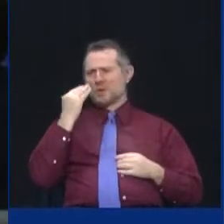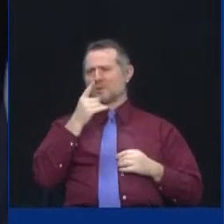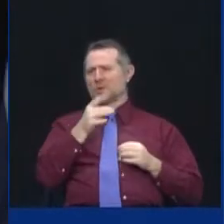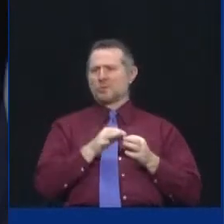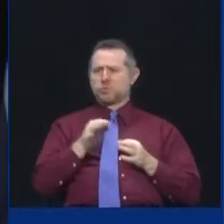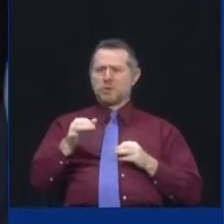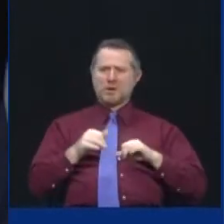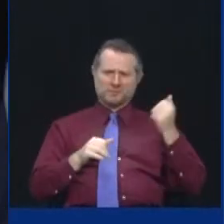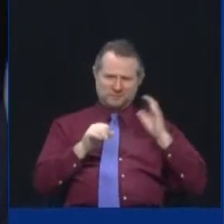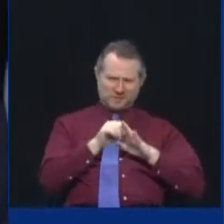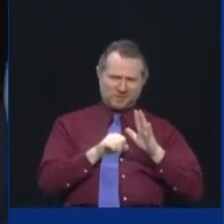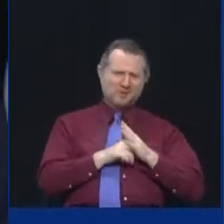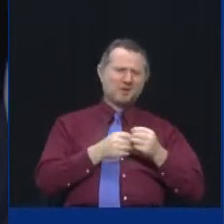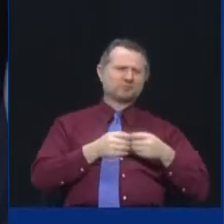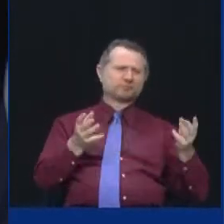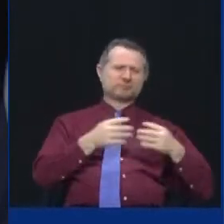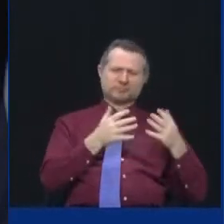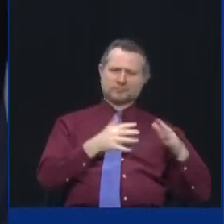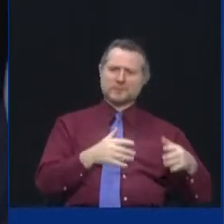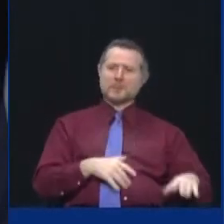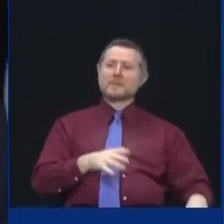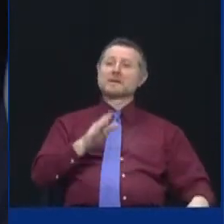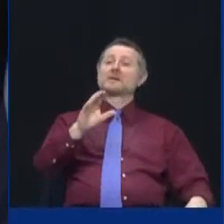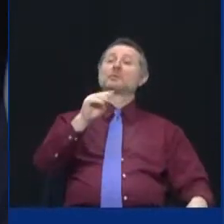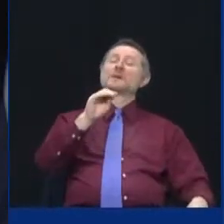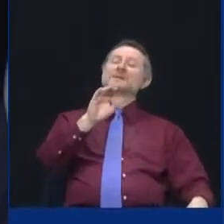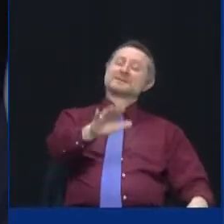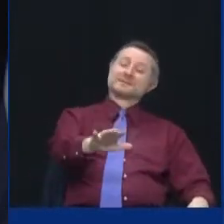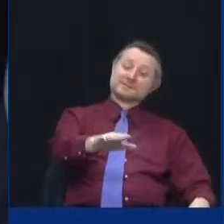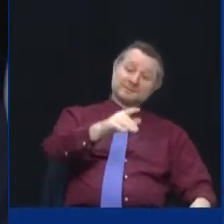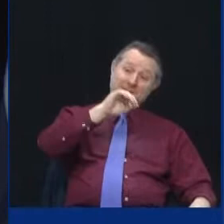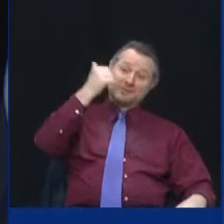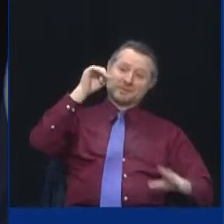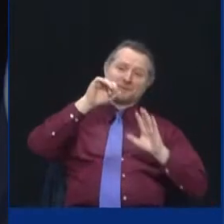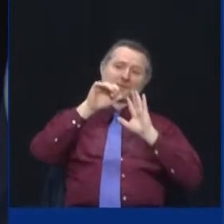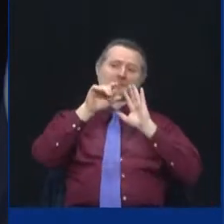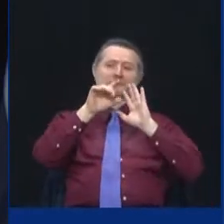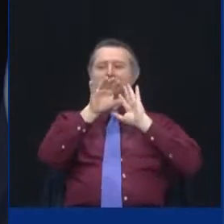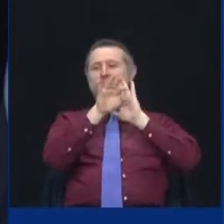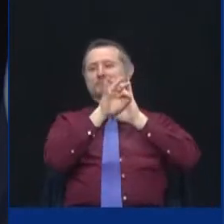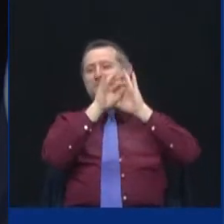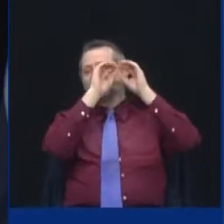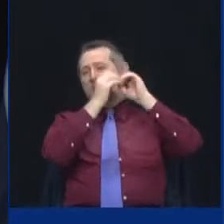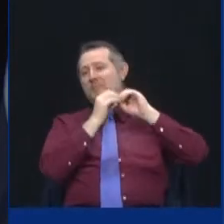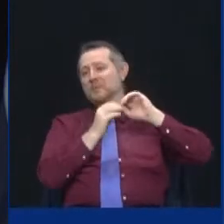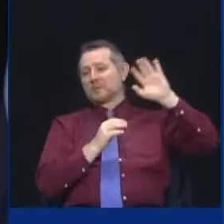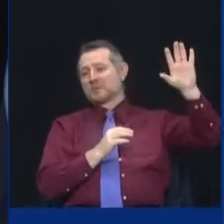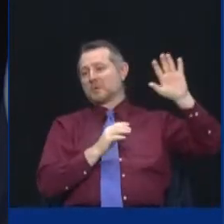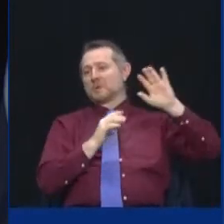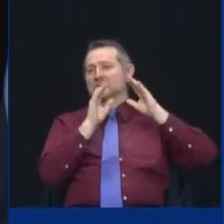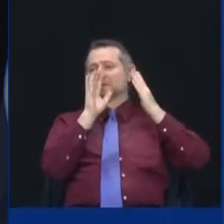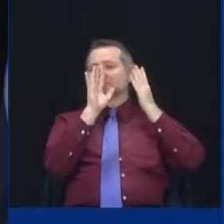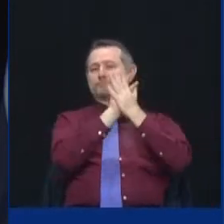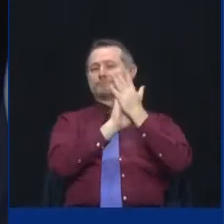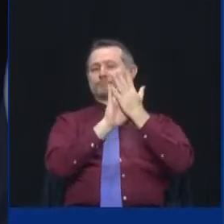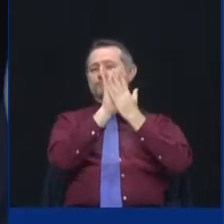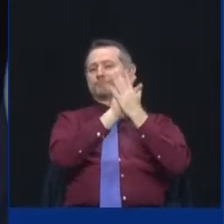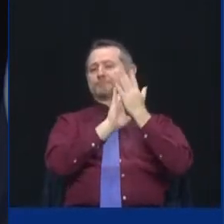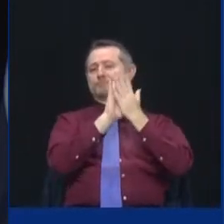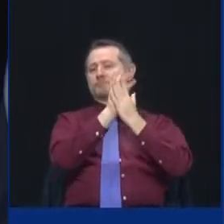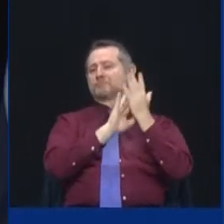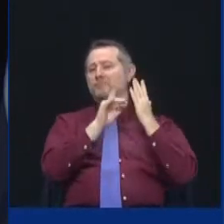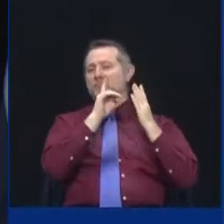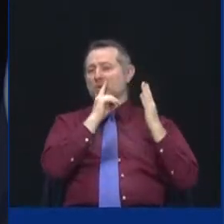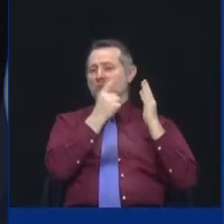Yeah, because I think they set a number, but it's just a number. It's just a goal. It's not based